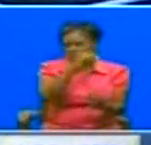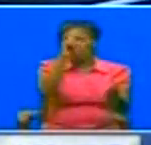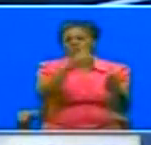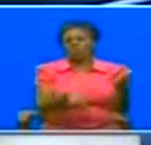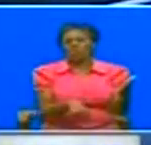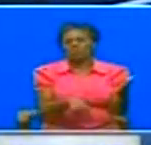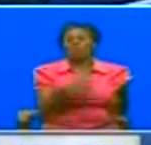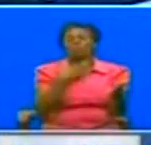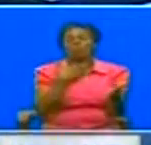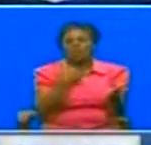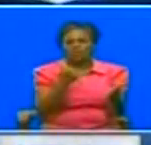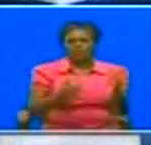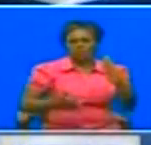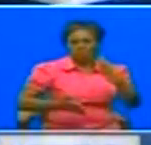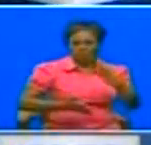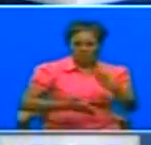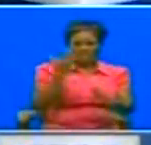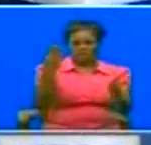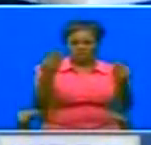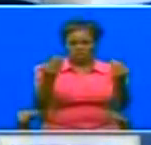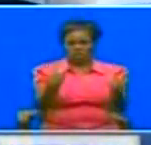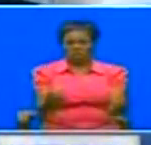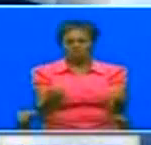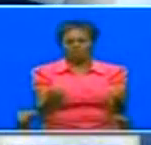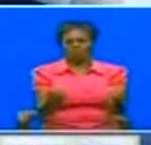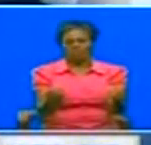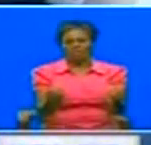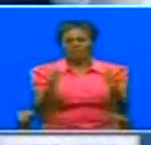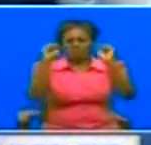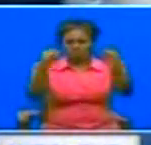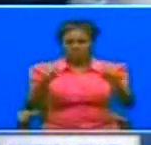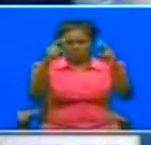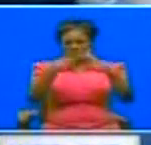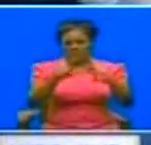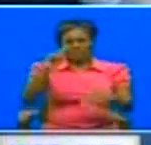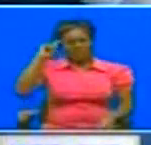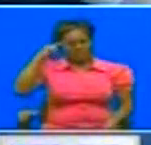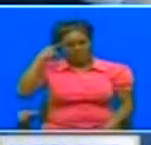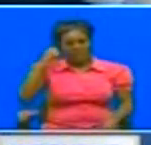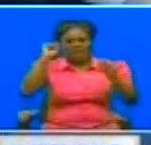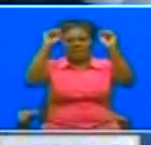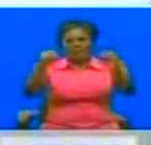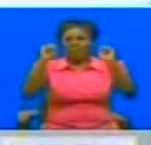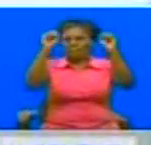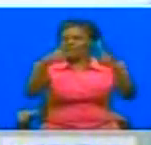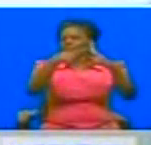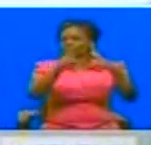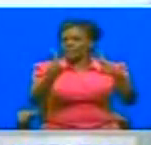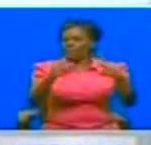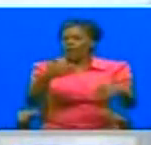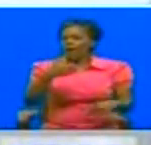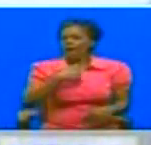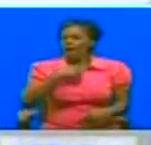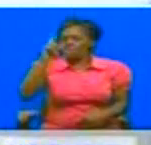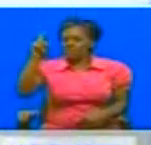you'd want plugged immediately to be able to get that campaign going? I think to get the campaign going, we need to